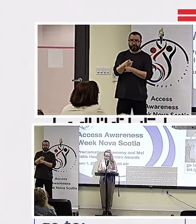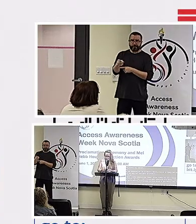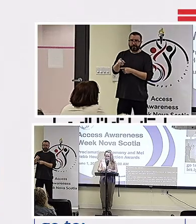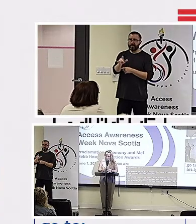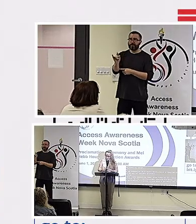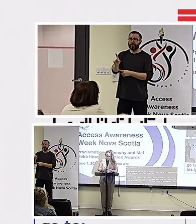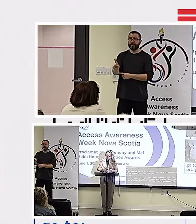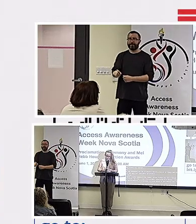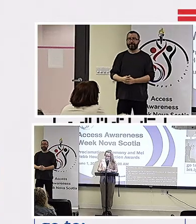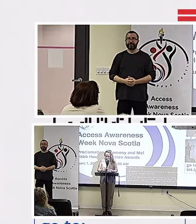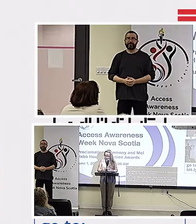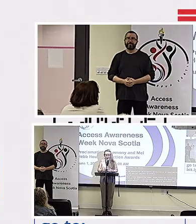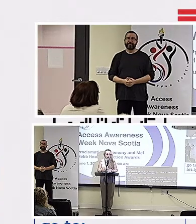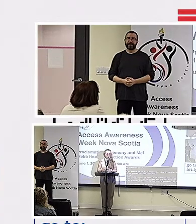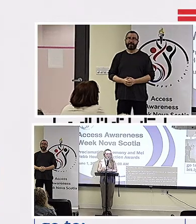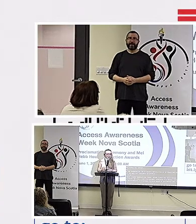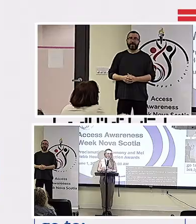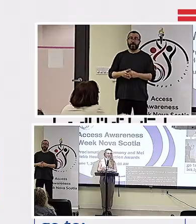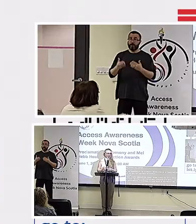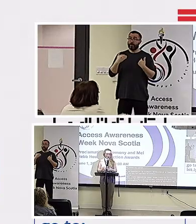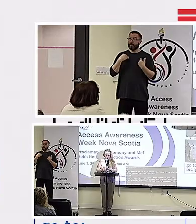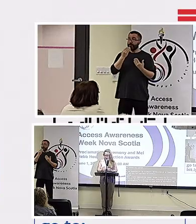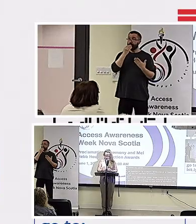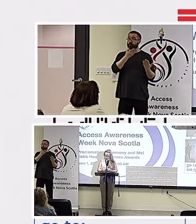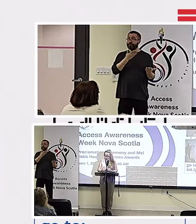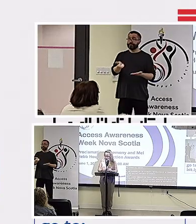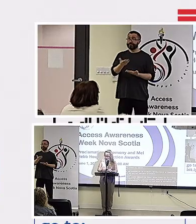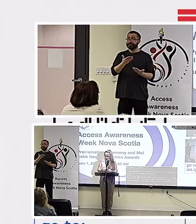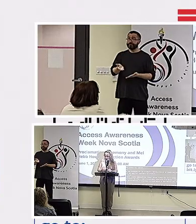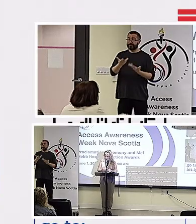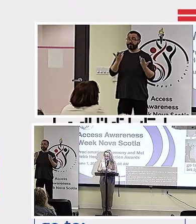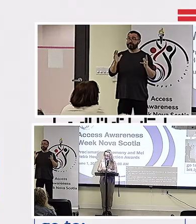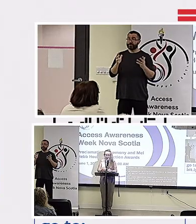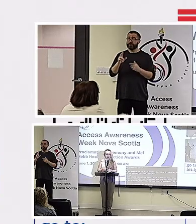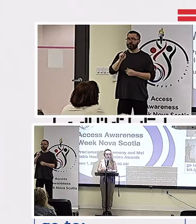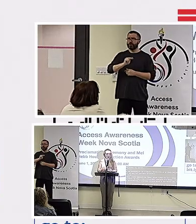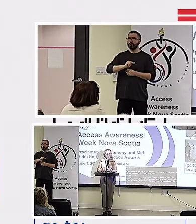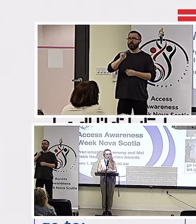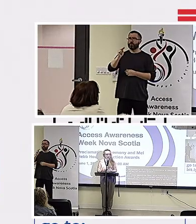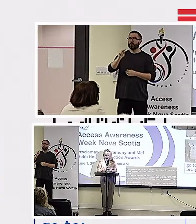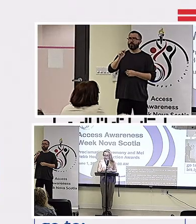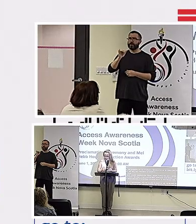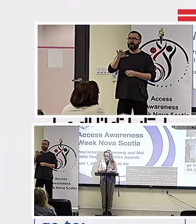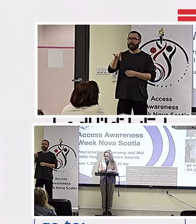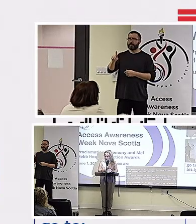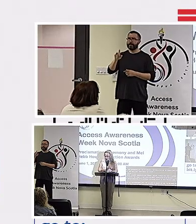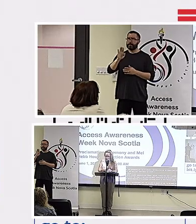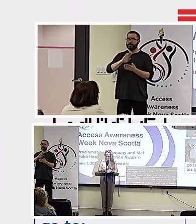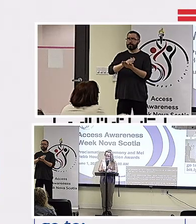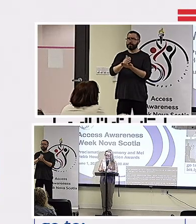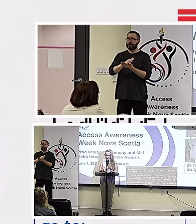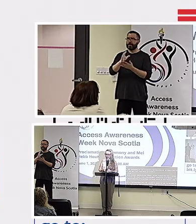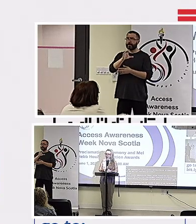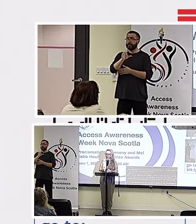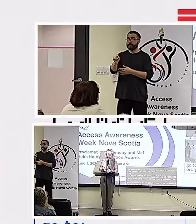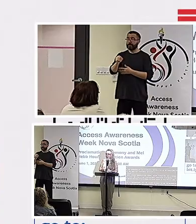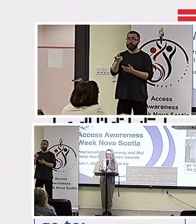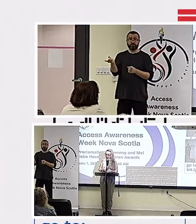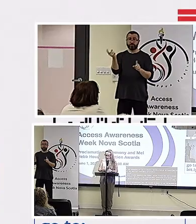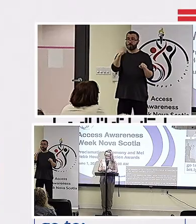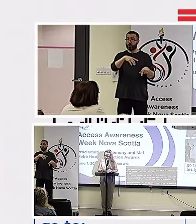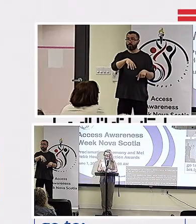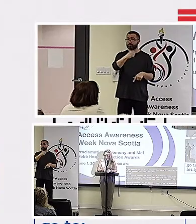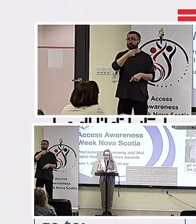that. We have catering. Thank you, from the North End Baking Company today, so feel free to grab a drink and some